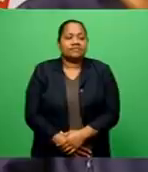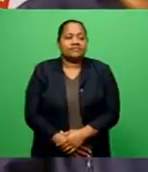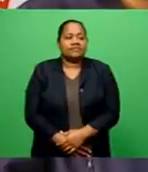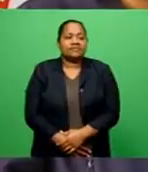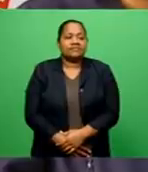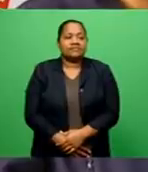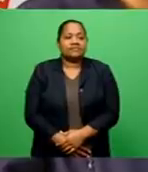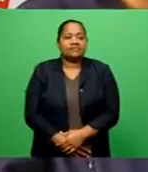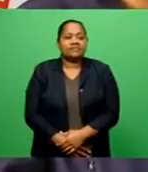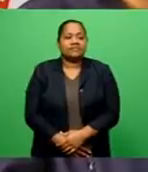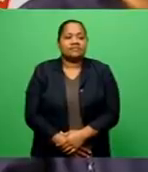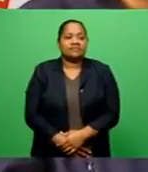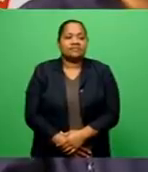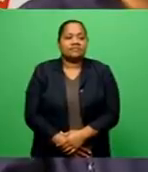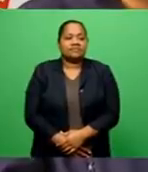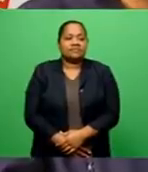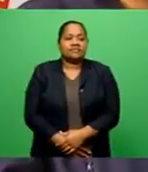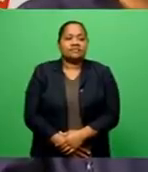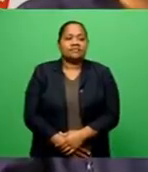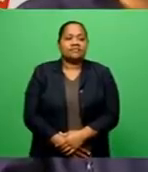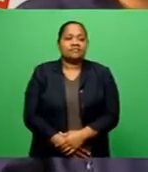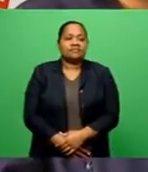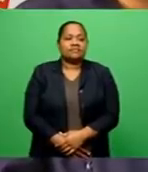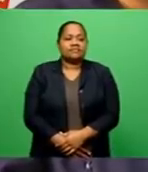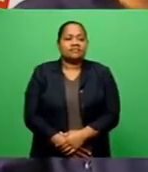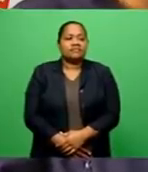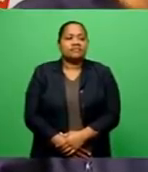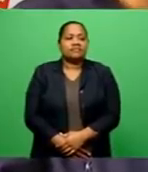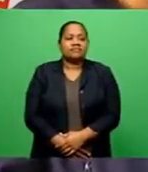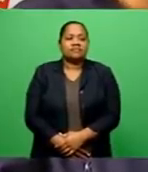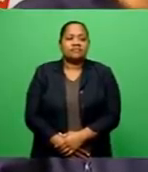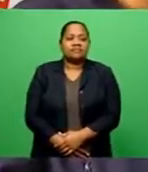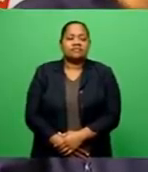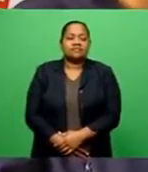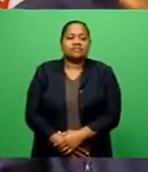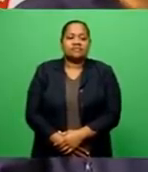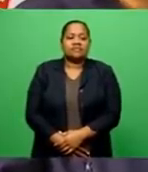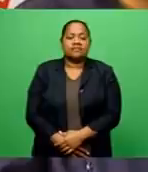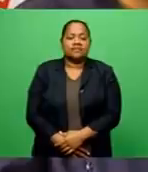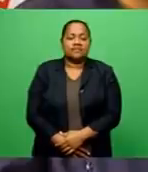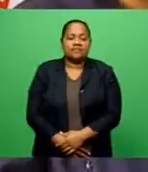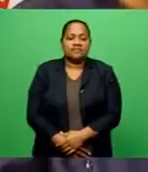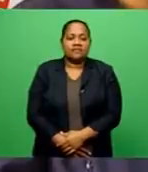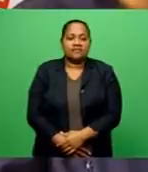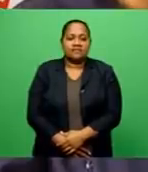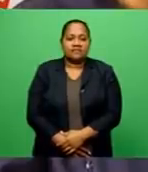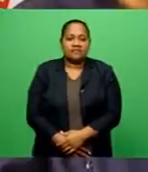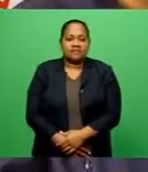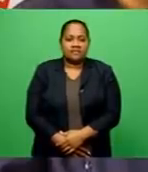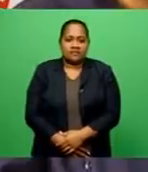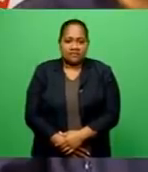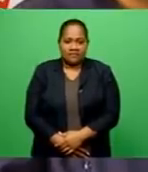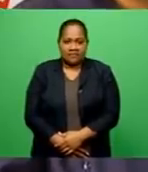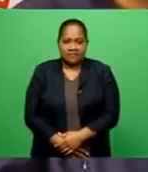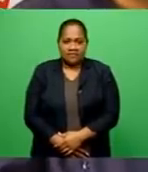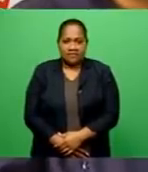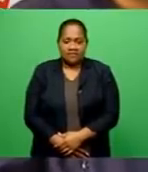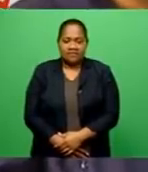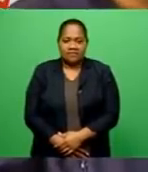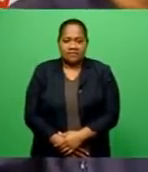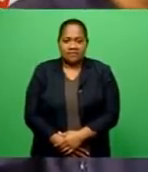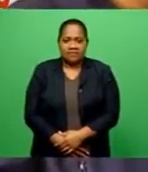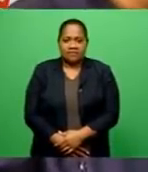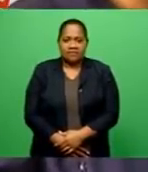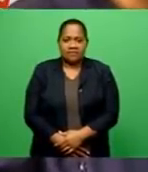addition to that, the Fiji Police Force, together with the Divisional Commissioner's Office, they mobilize themselves to the ground to identify homes for